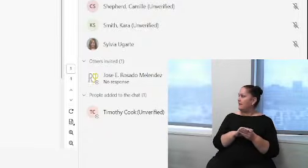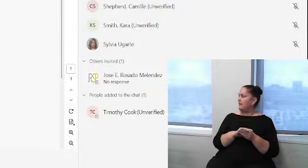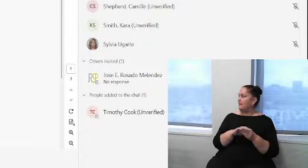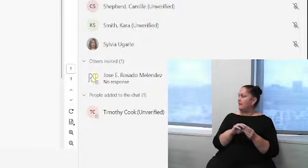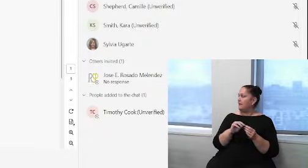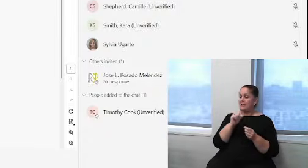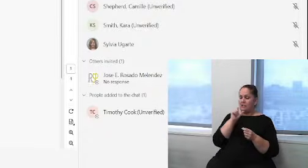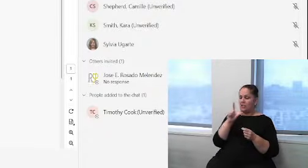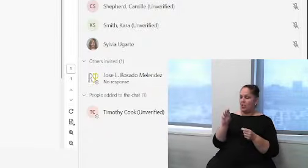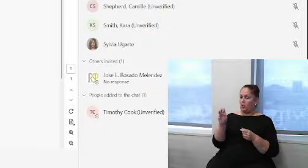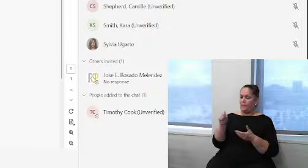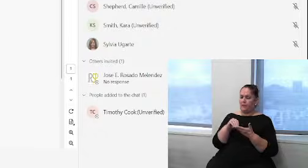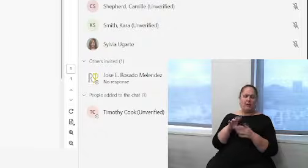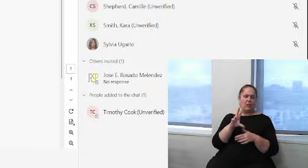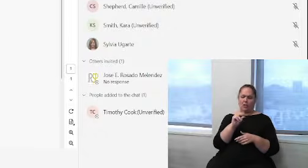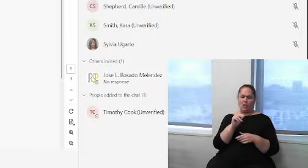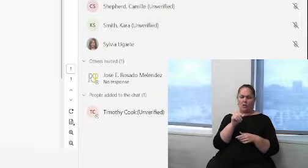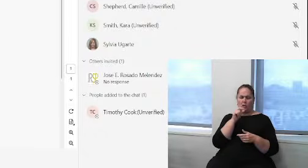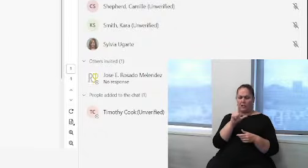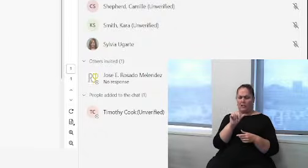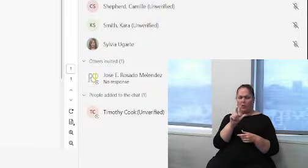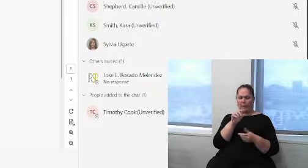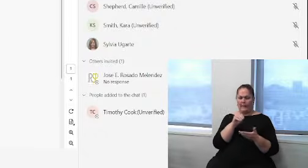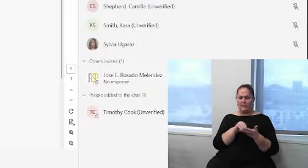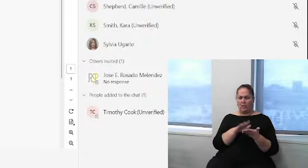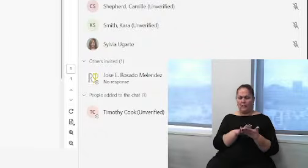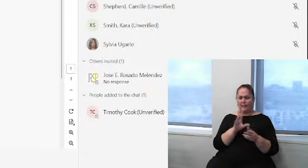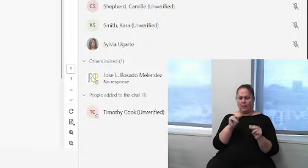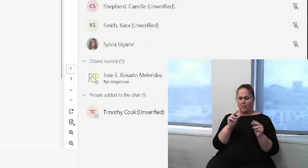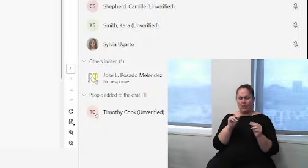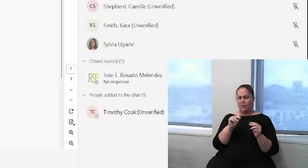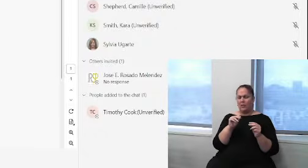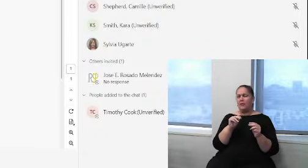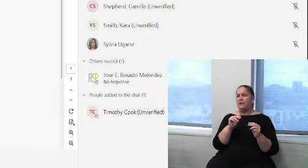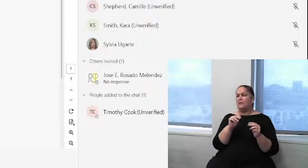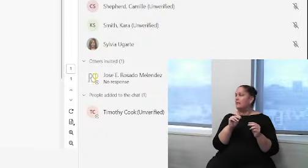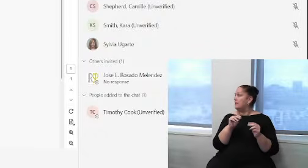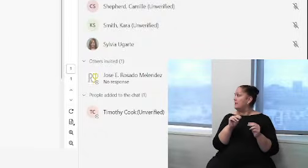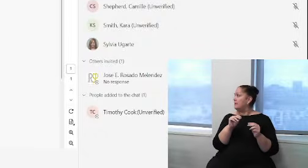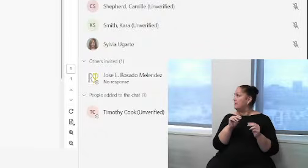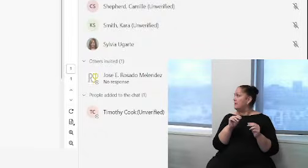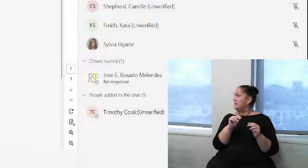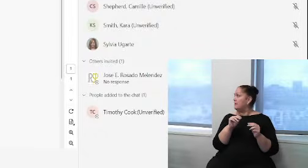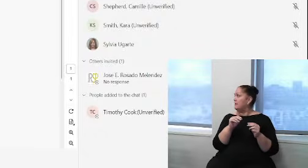Okay, so IEEE, that's not a Luma document, right? No, it's not a Luma document. That's what I'm saying. It's a